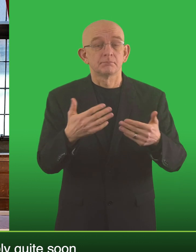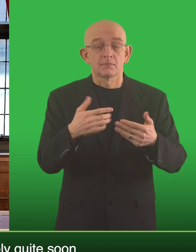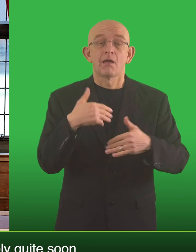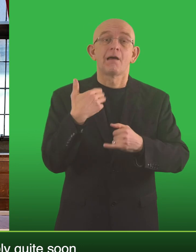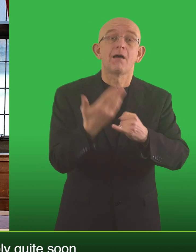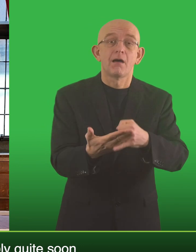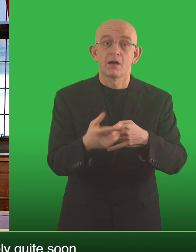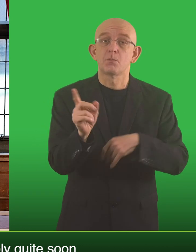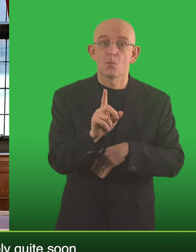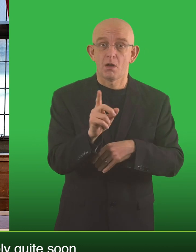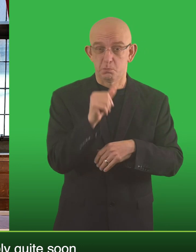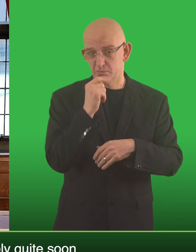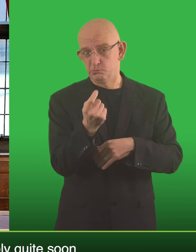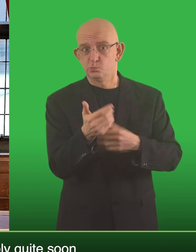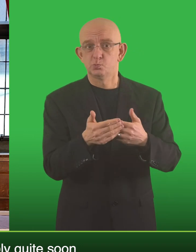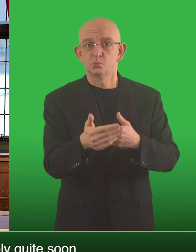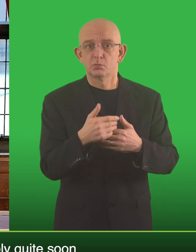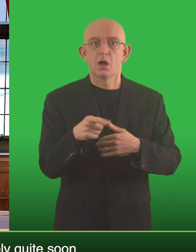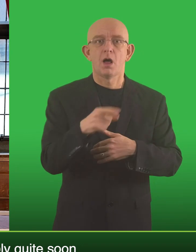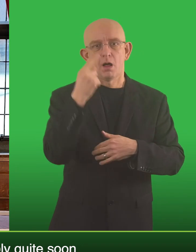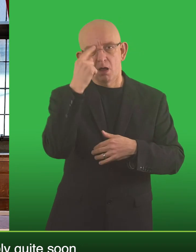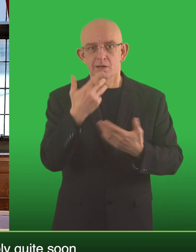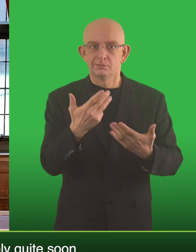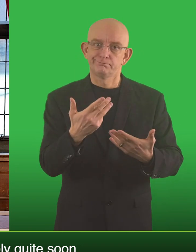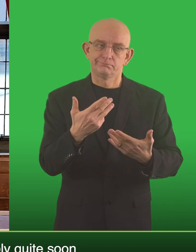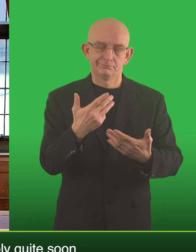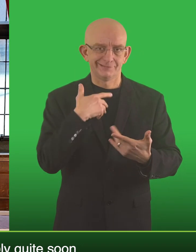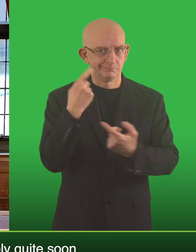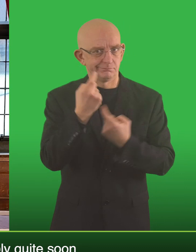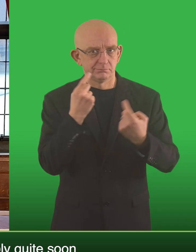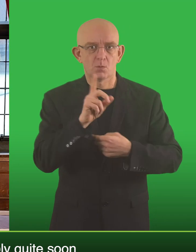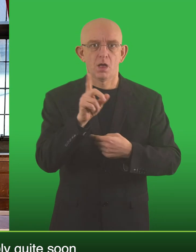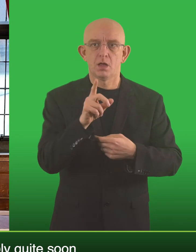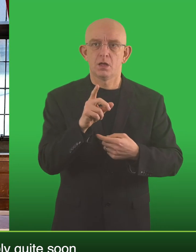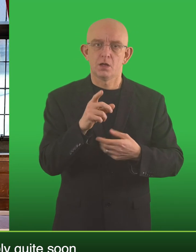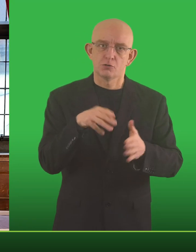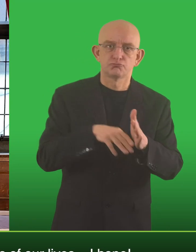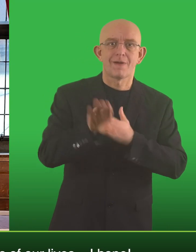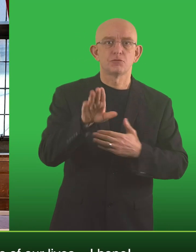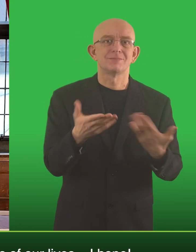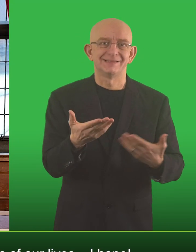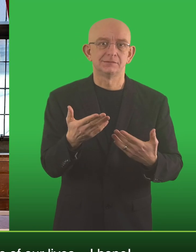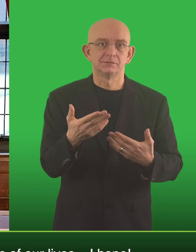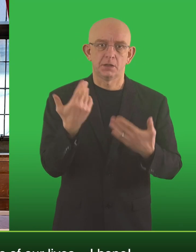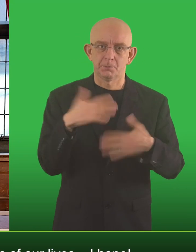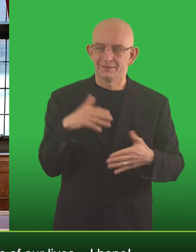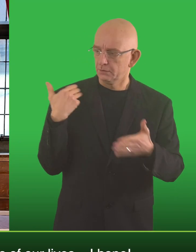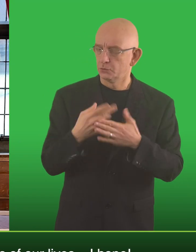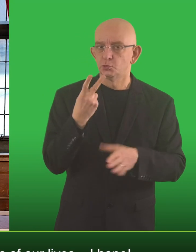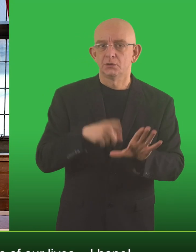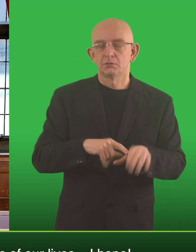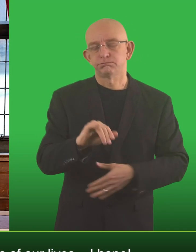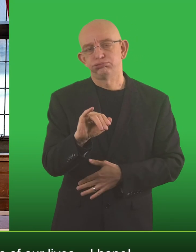So we get eventually, probably quite soon actually, I'm beginning to think about this quite seriously now, to recovery. We've just lived through the worst 2 years